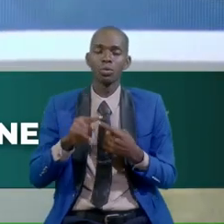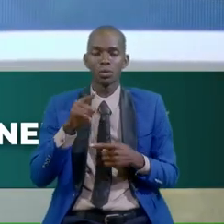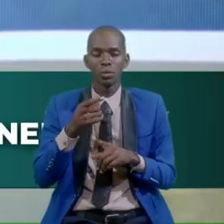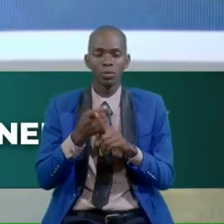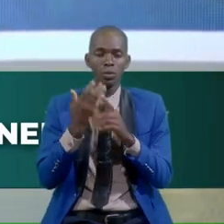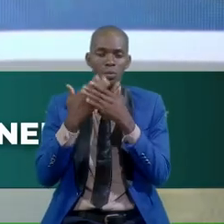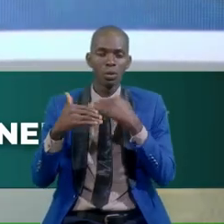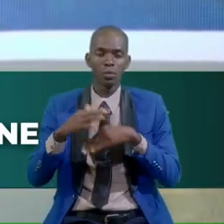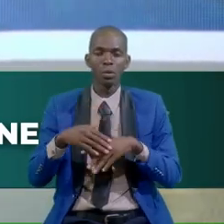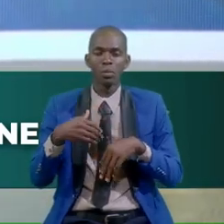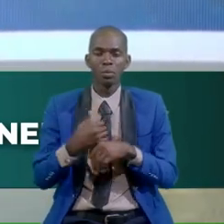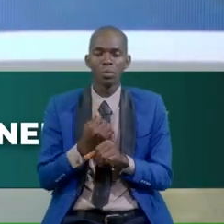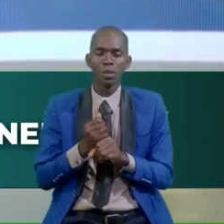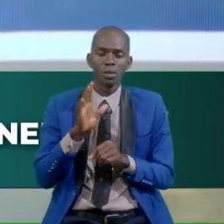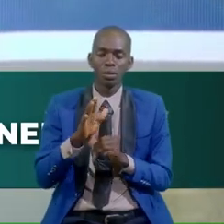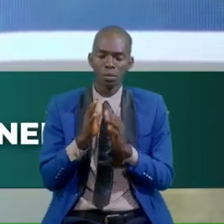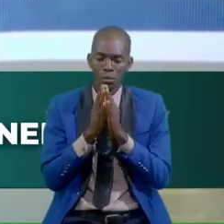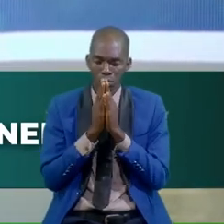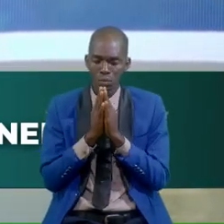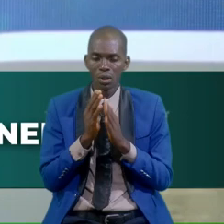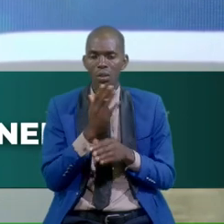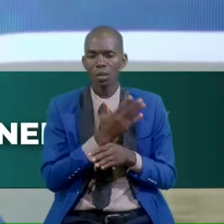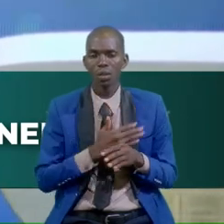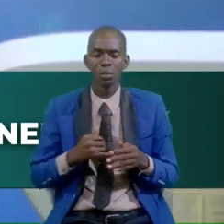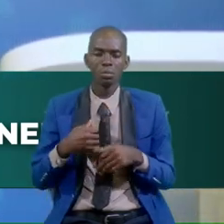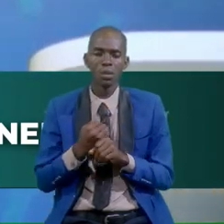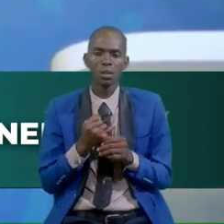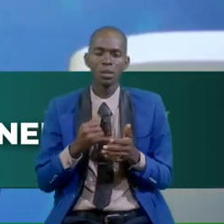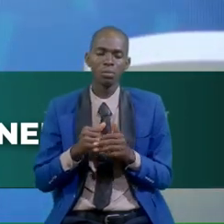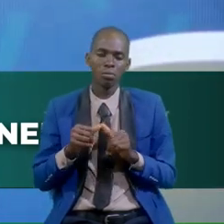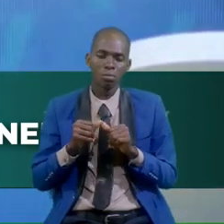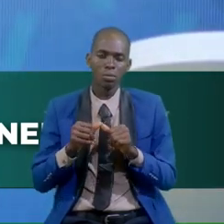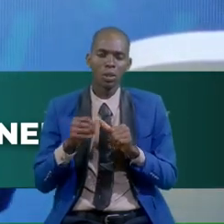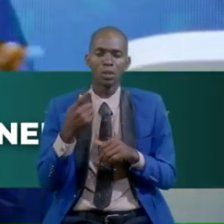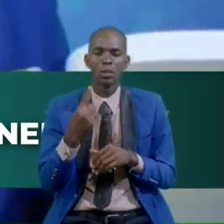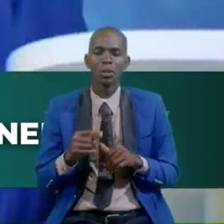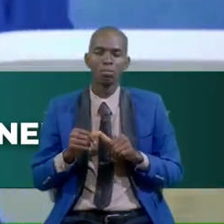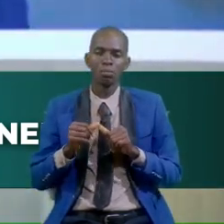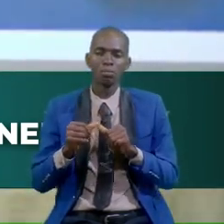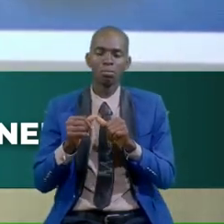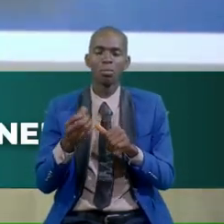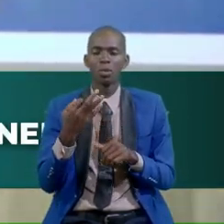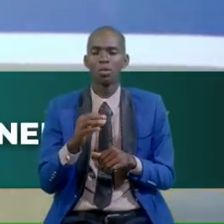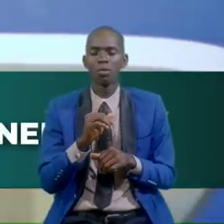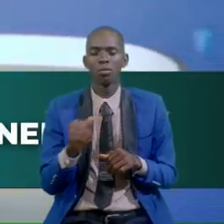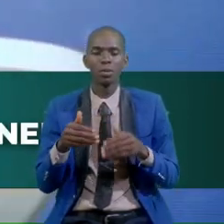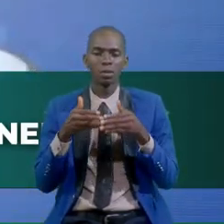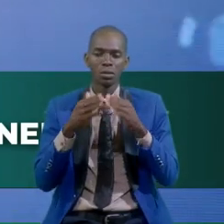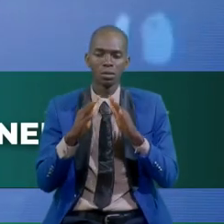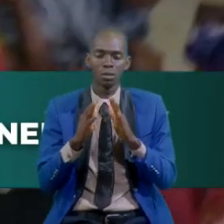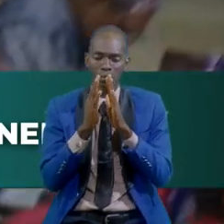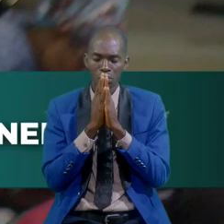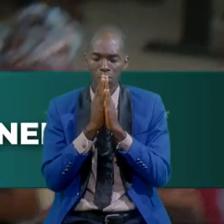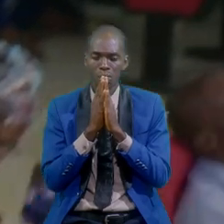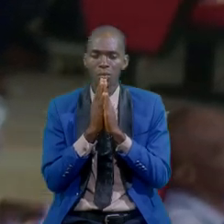petition and he is importunate. The importunity of a guided petitioner. Let's come